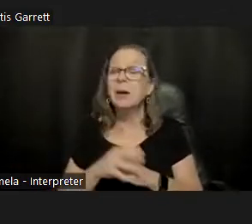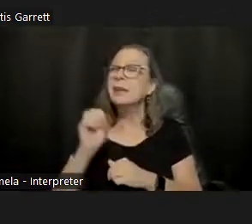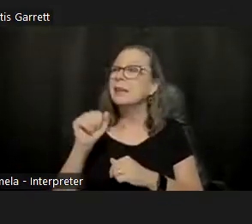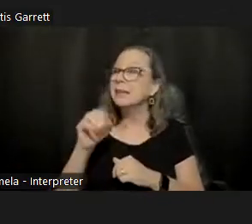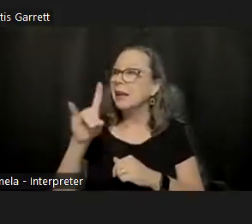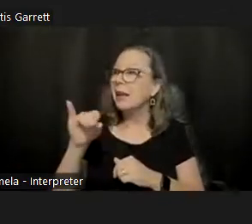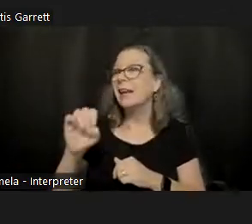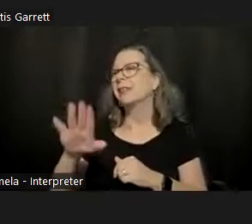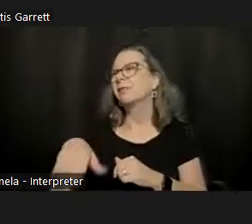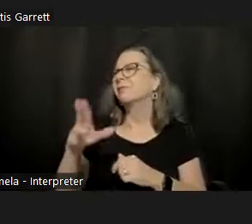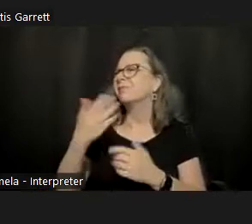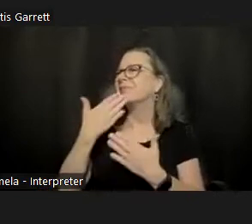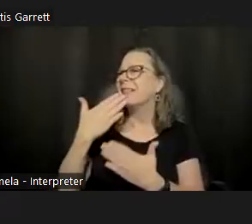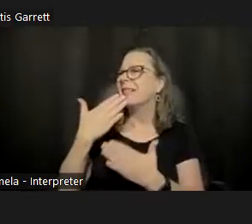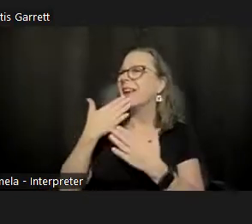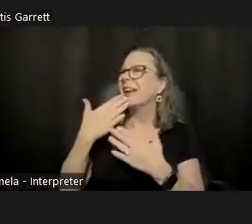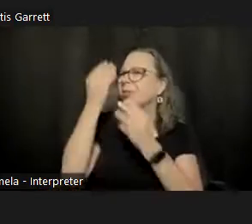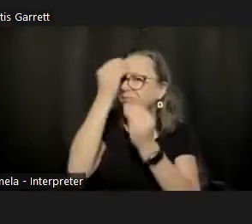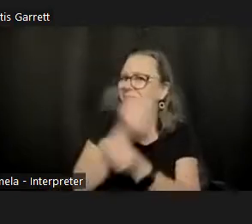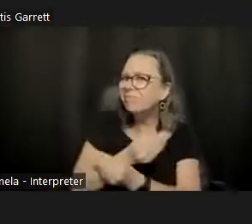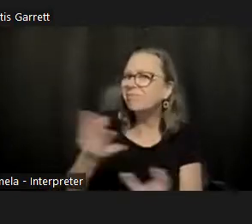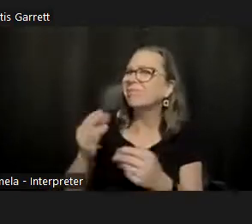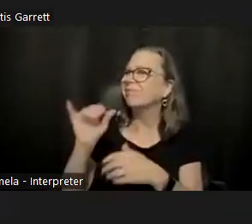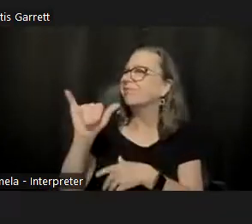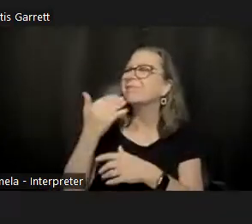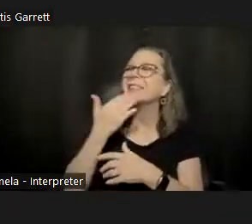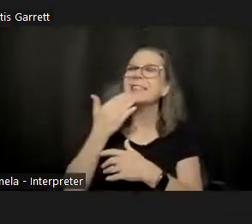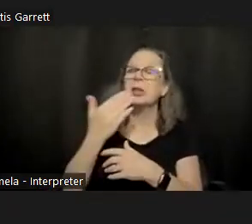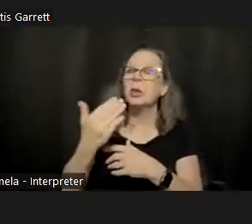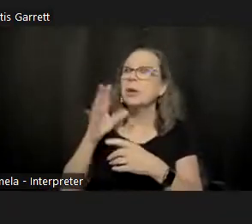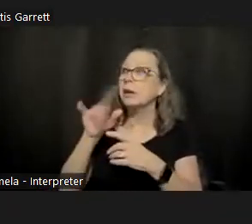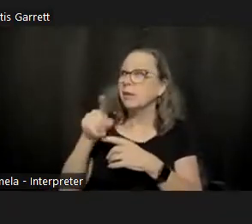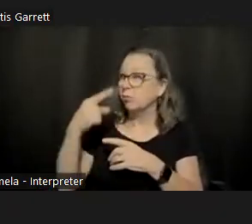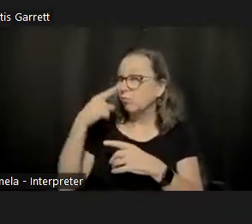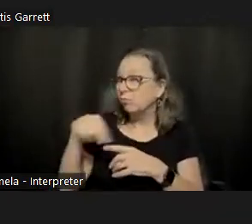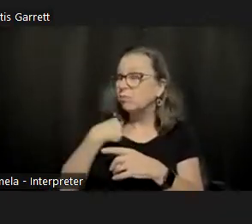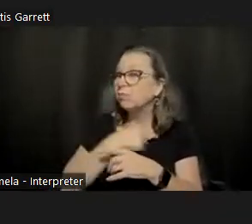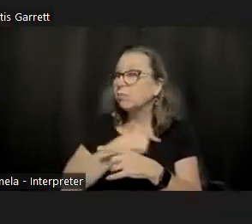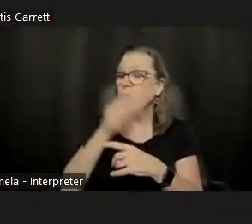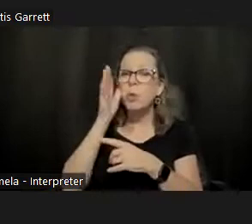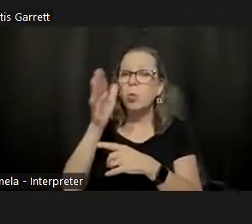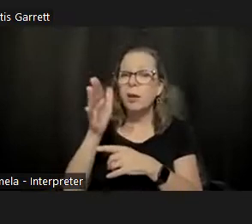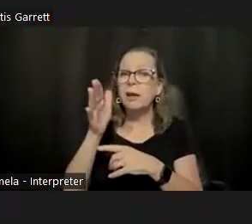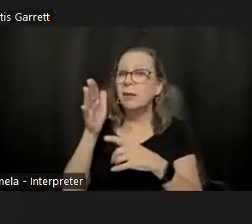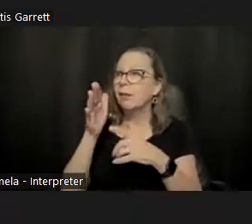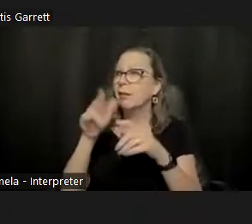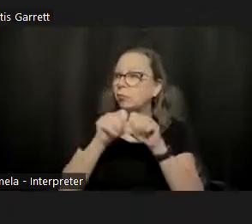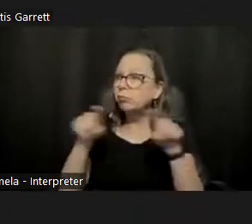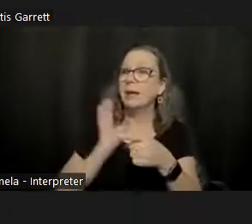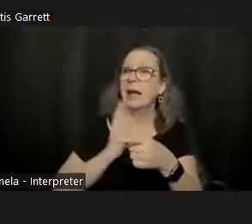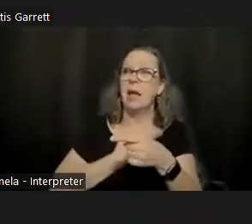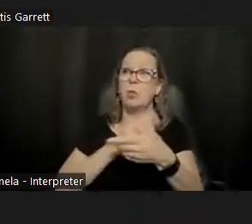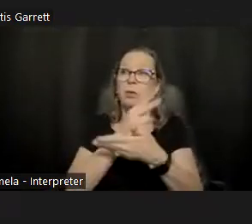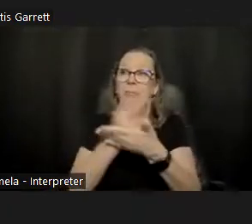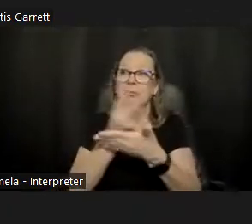This is Sadie. Thank you so much, Veronica, for sharing that. And if you're all right with it, we'll also share it in our